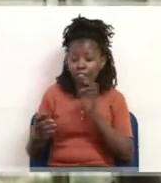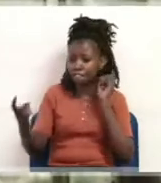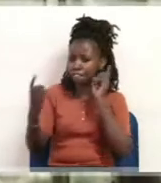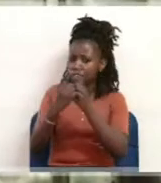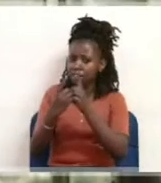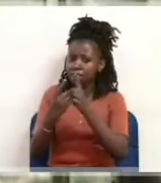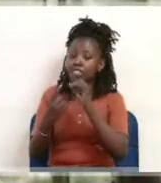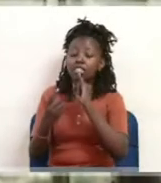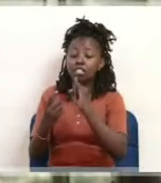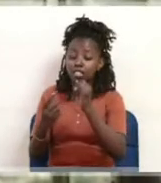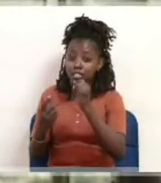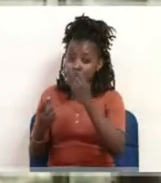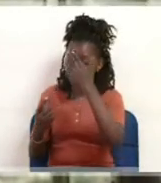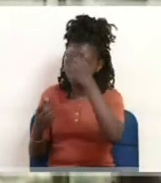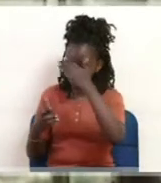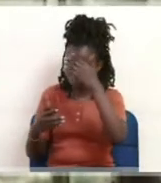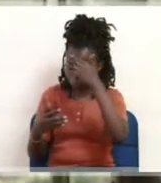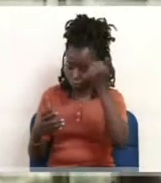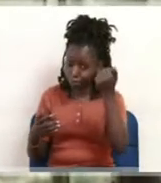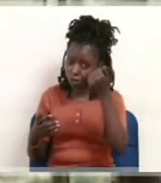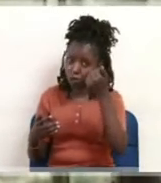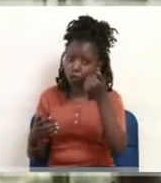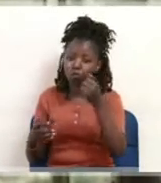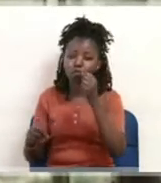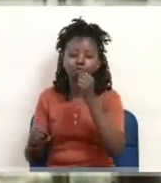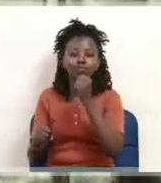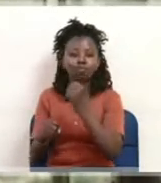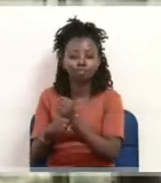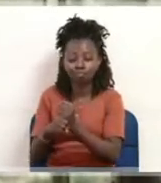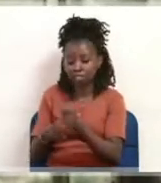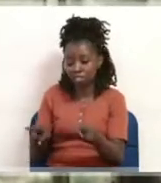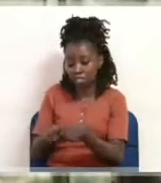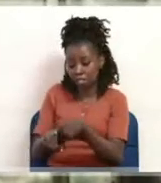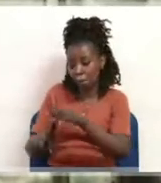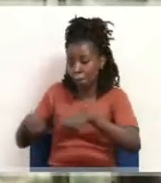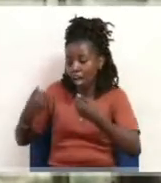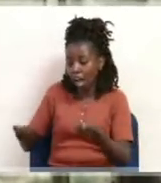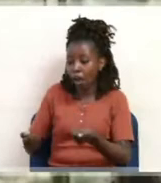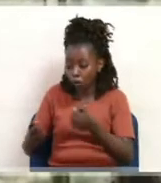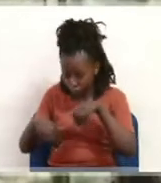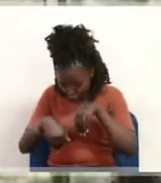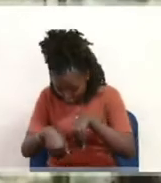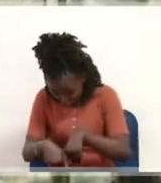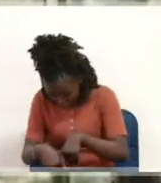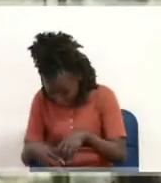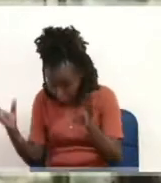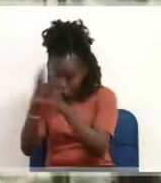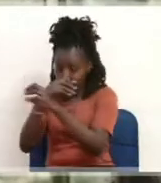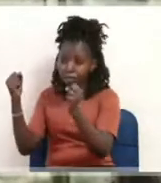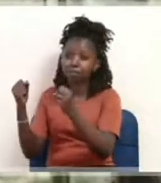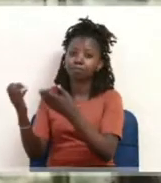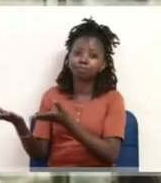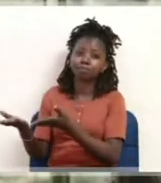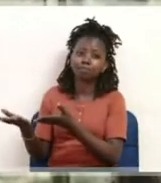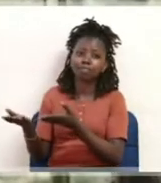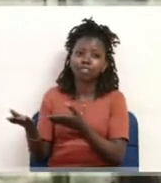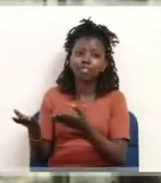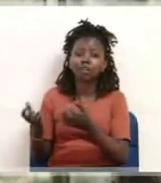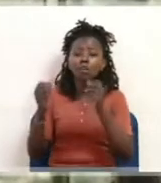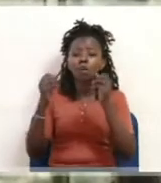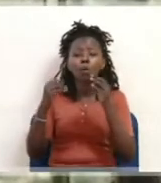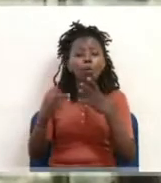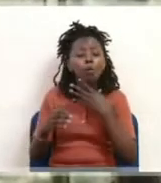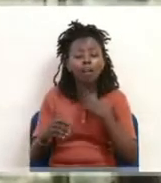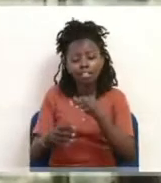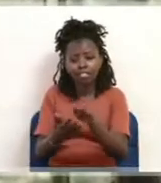bow before him. The King of Kings and the Lord of Lords. Let's bow before him. We want to beat Corona. Let's